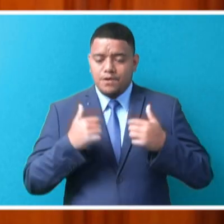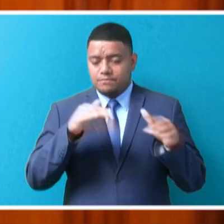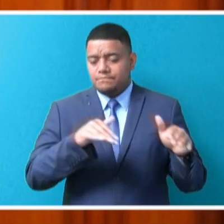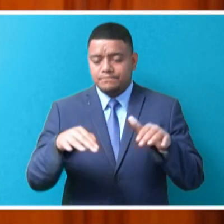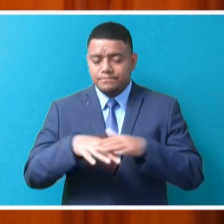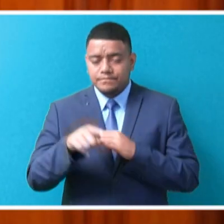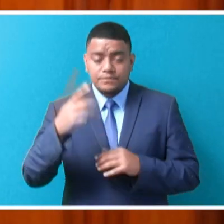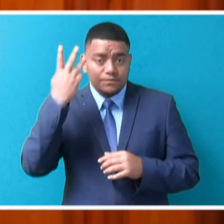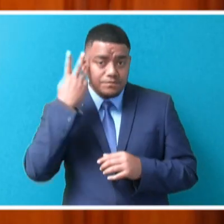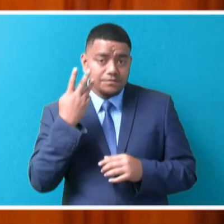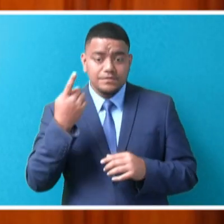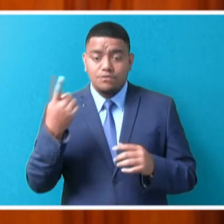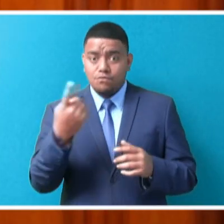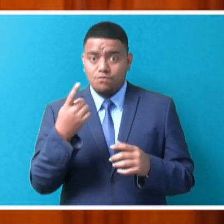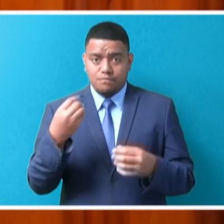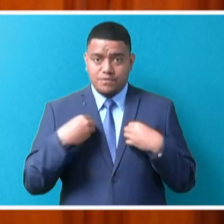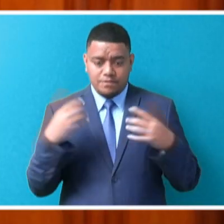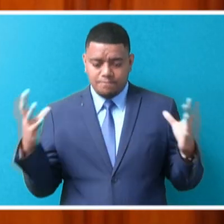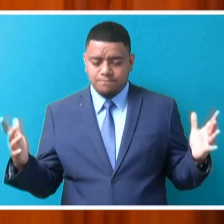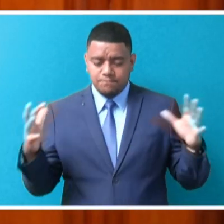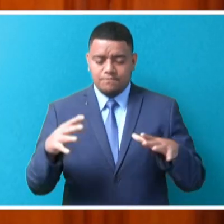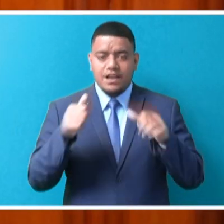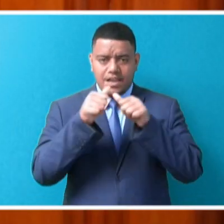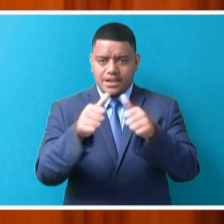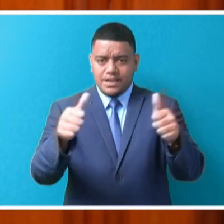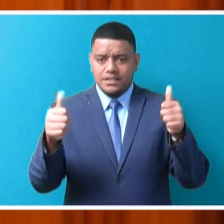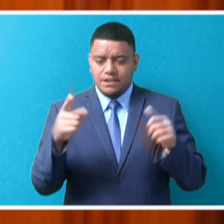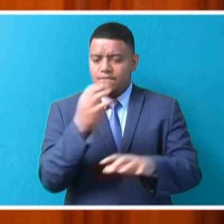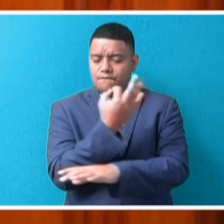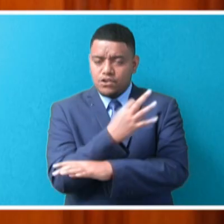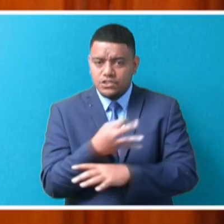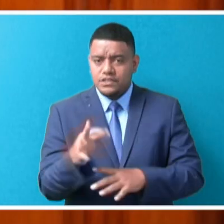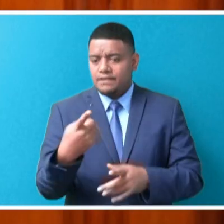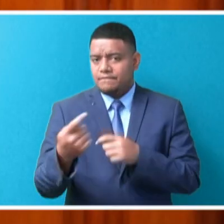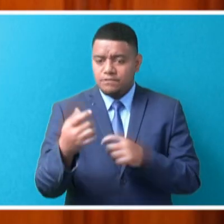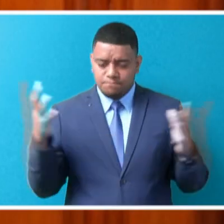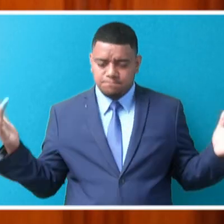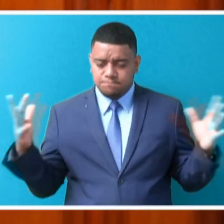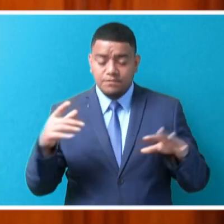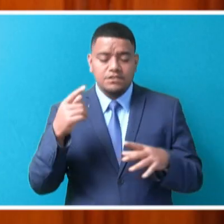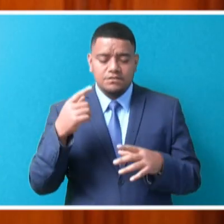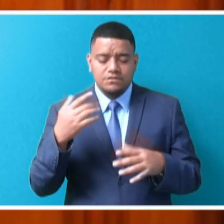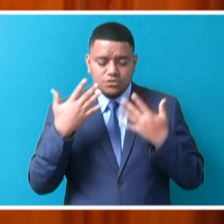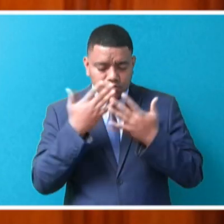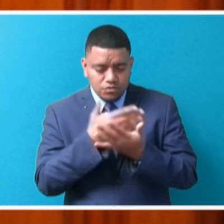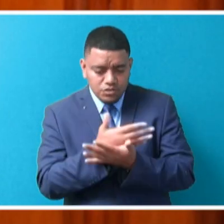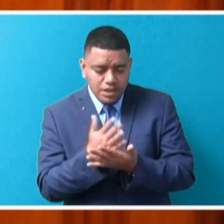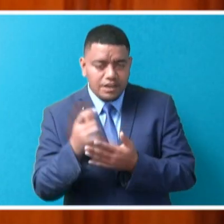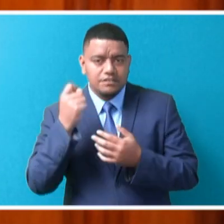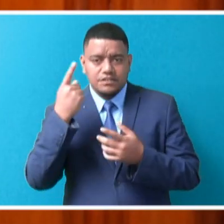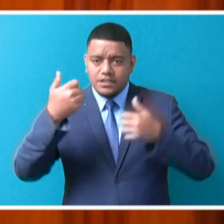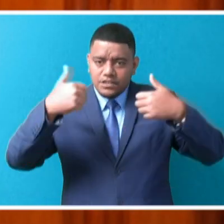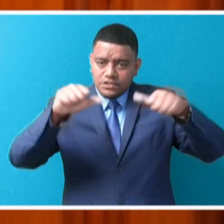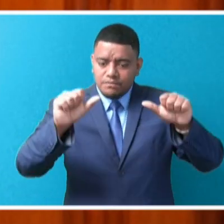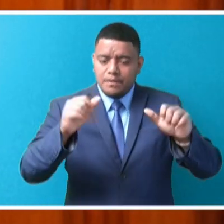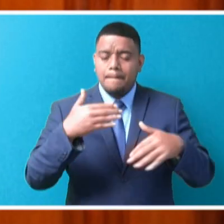together women entrepreneurs from across agriculture, forestry, and fisheries to recognize their achievements, share ideas, build